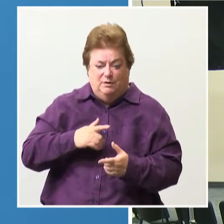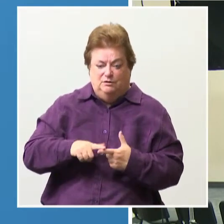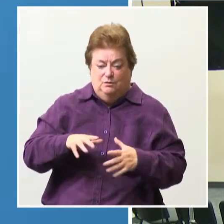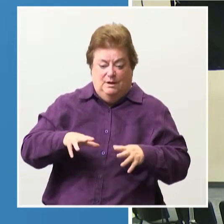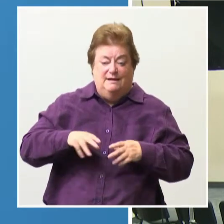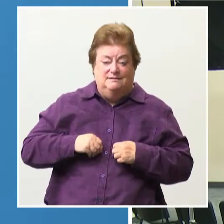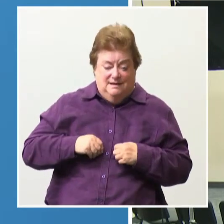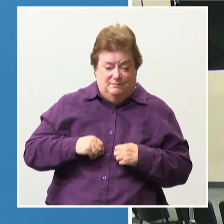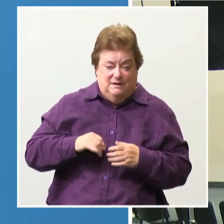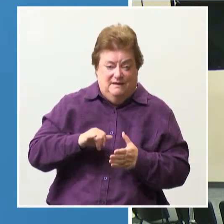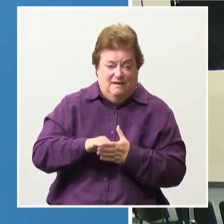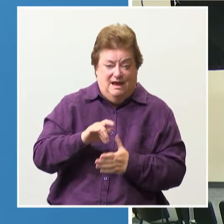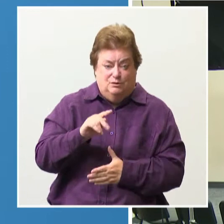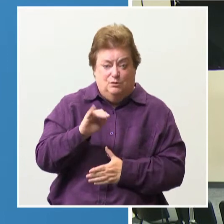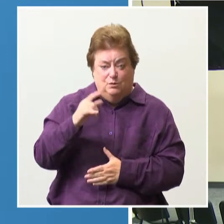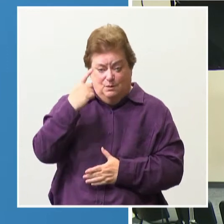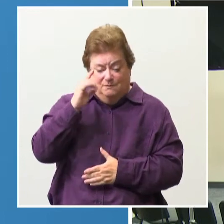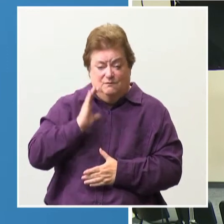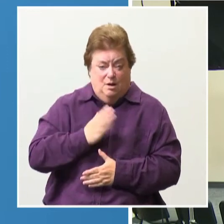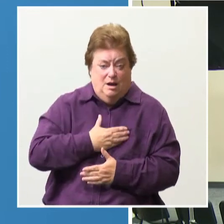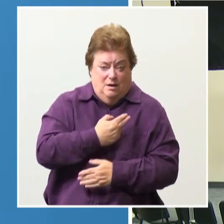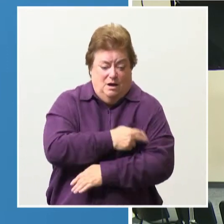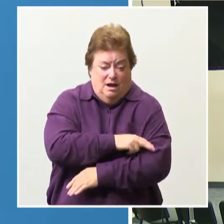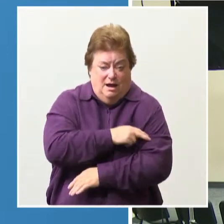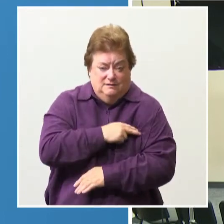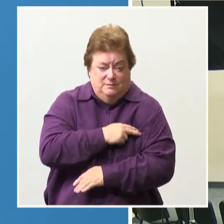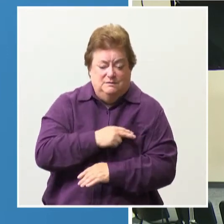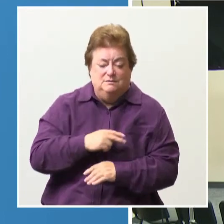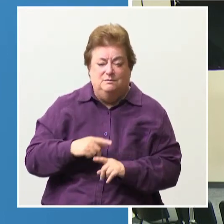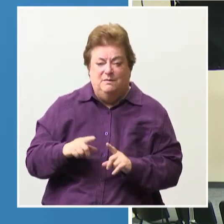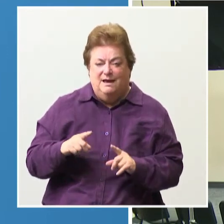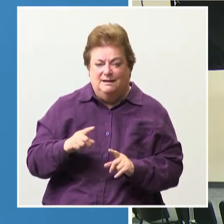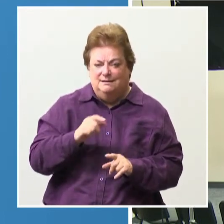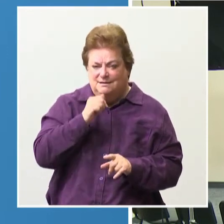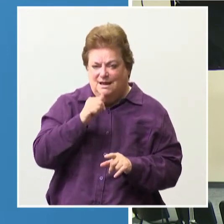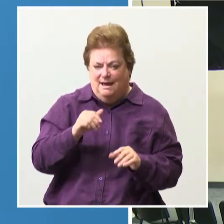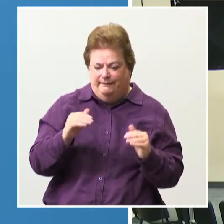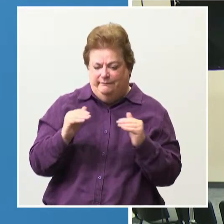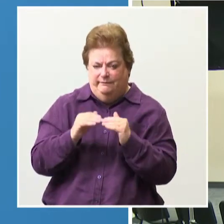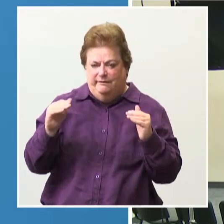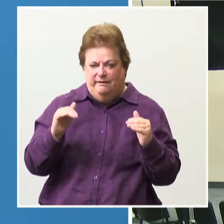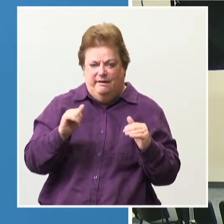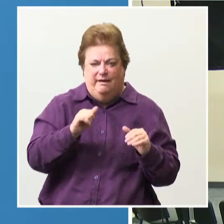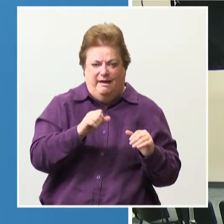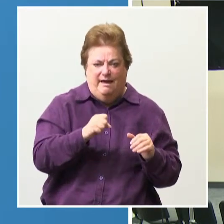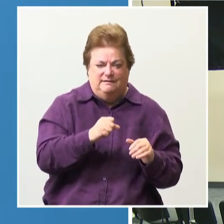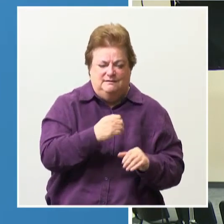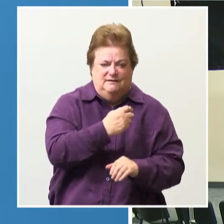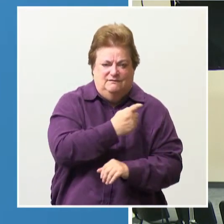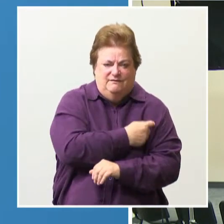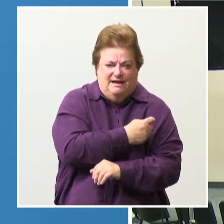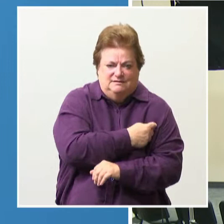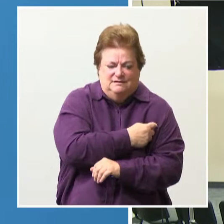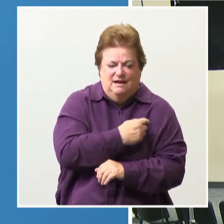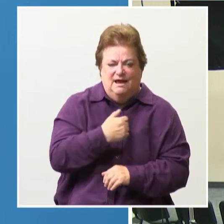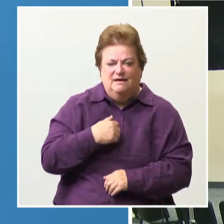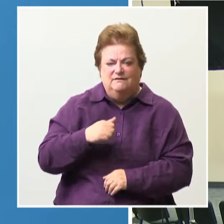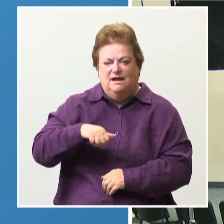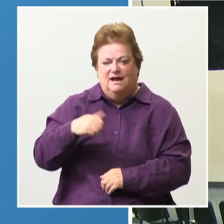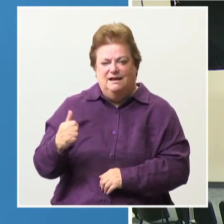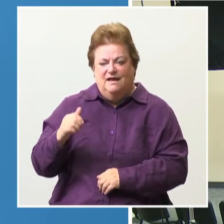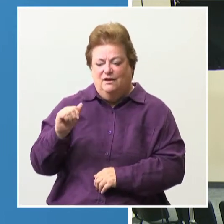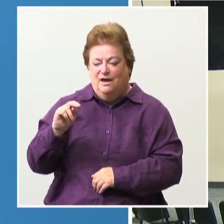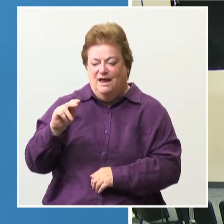tool chest, but it is not as good as the vaccine. There is also a new monoclonal antibody